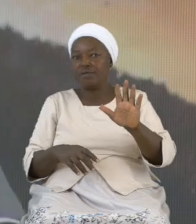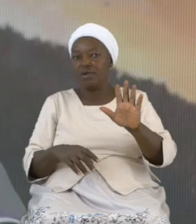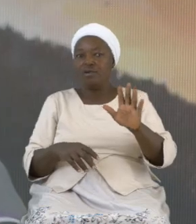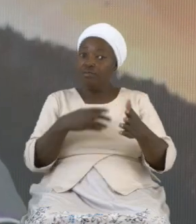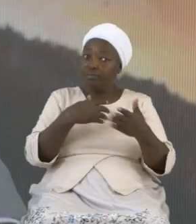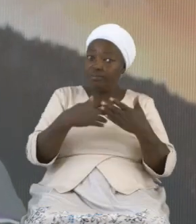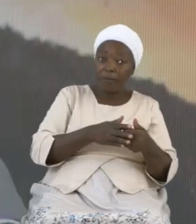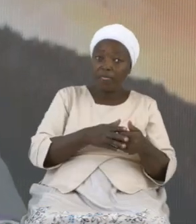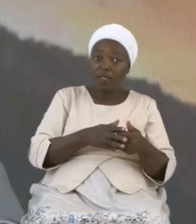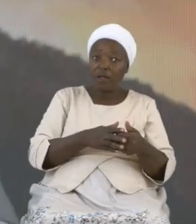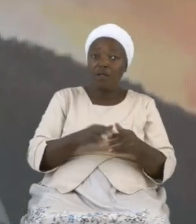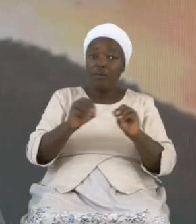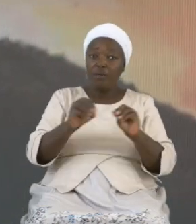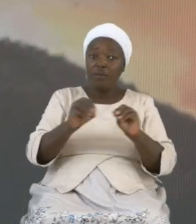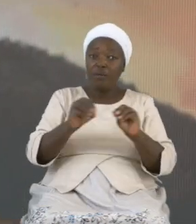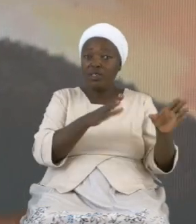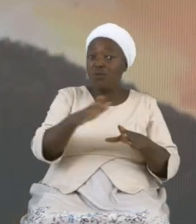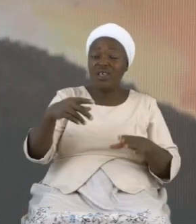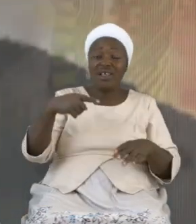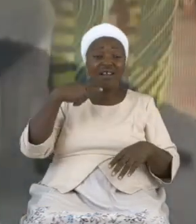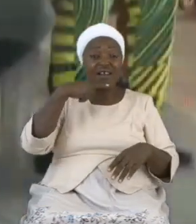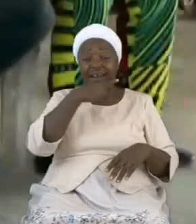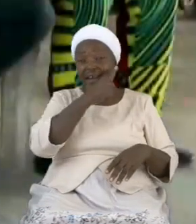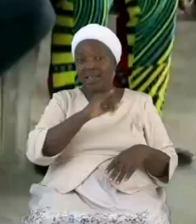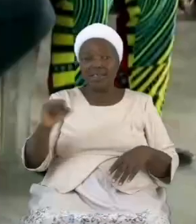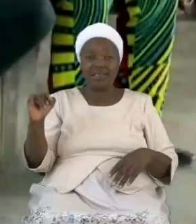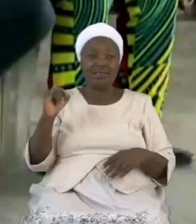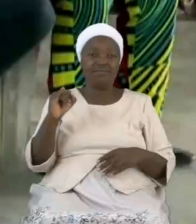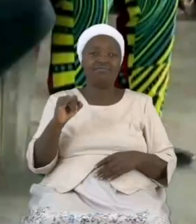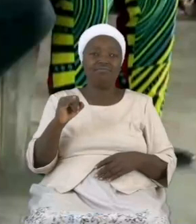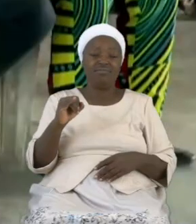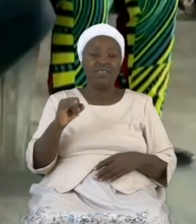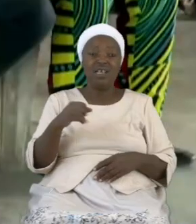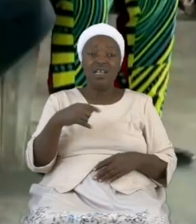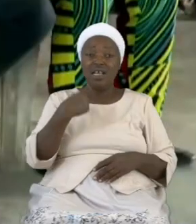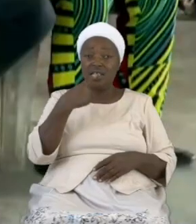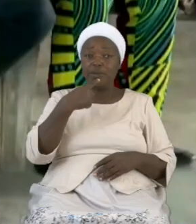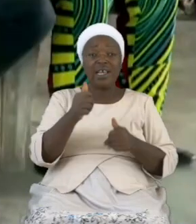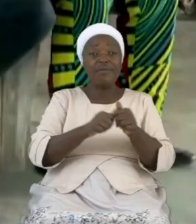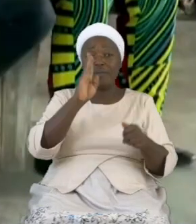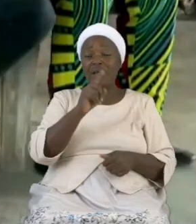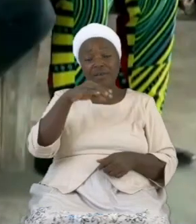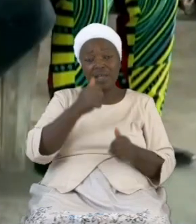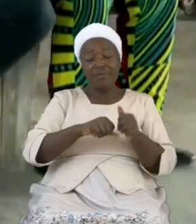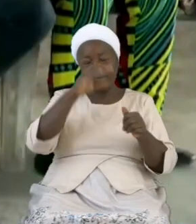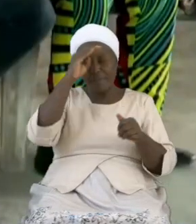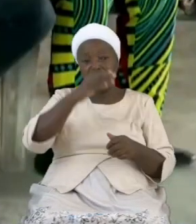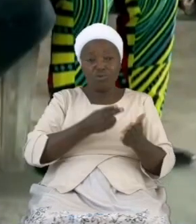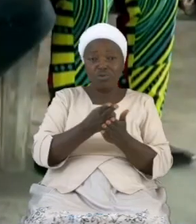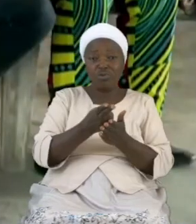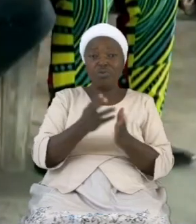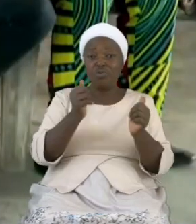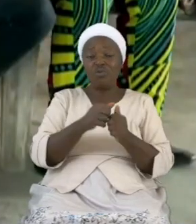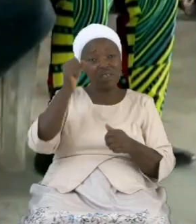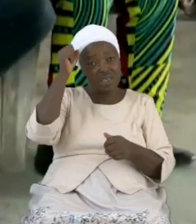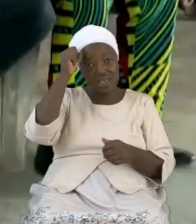away lying, speak every man truth with his neighbor. For we